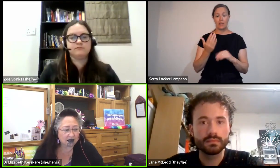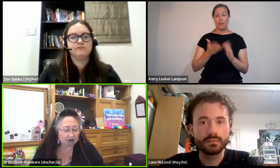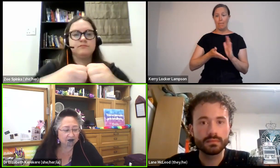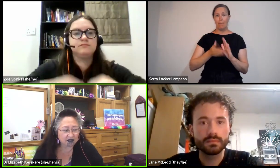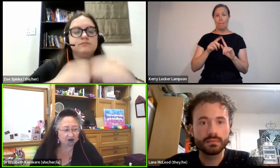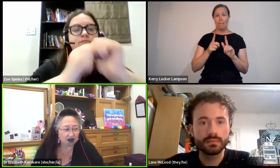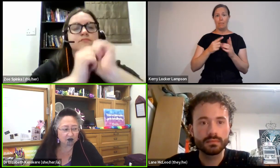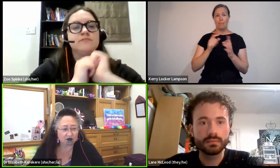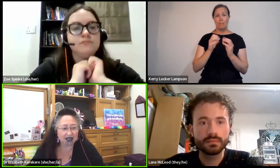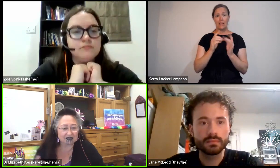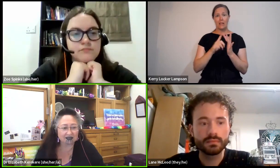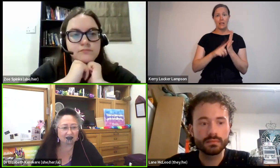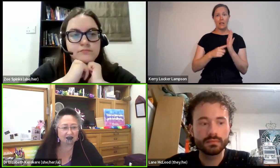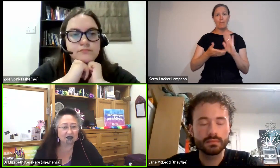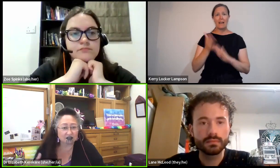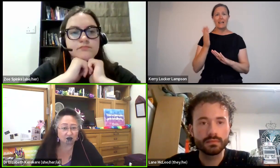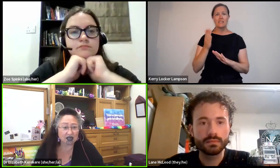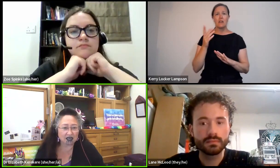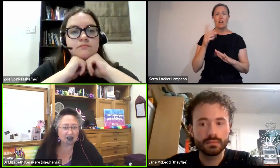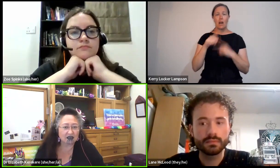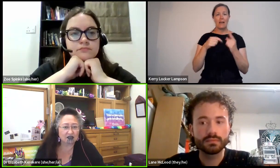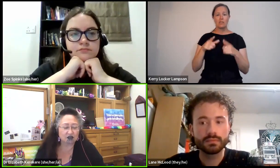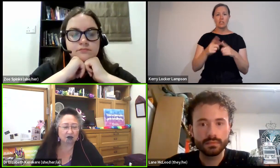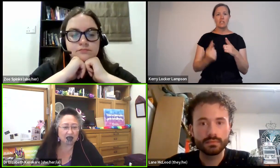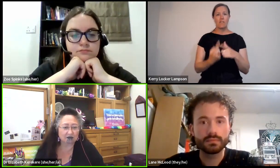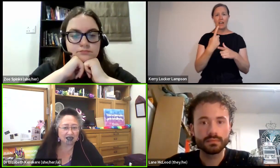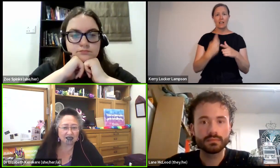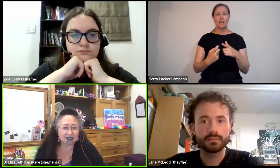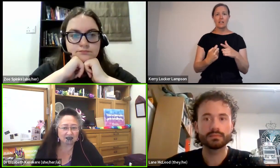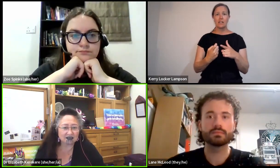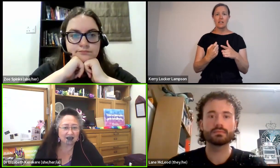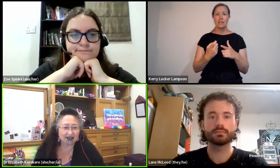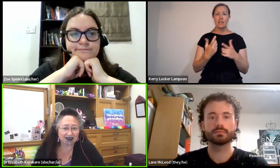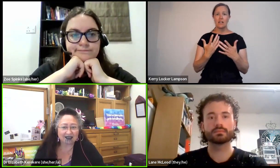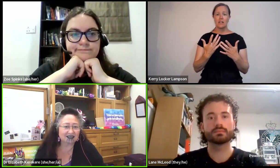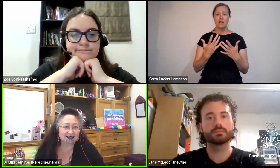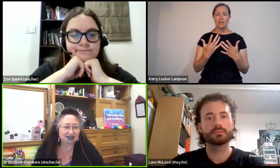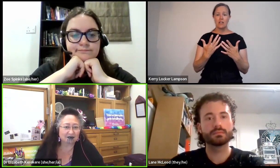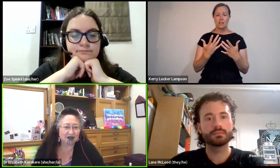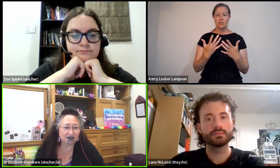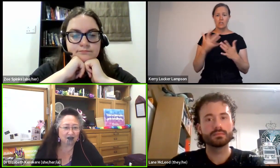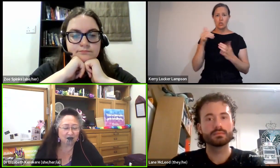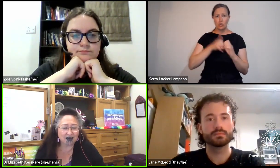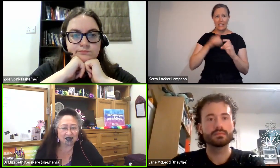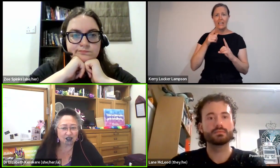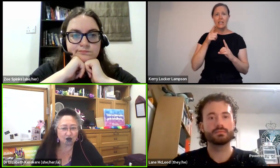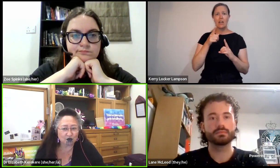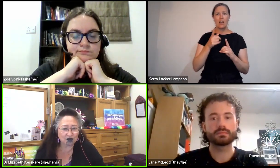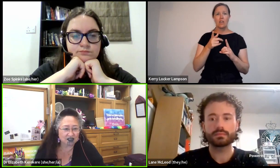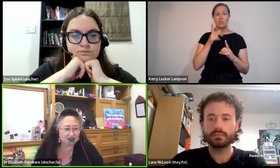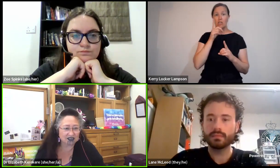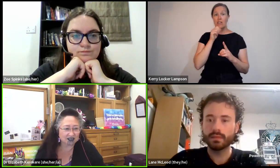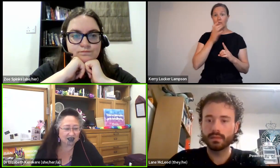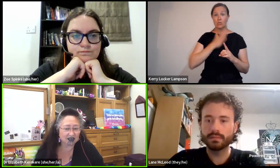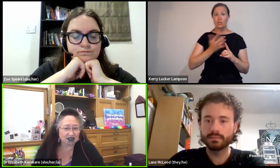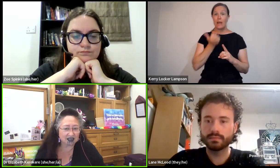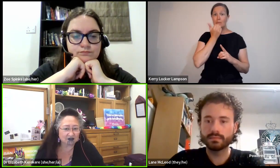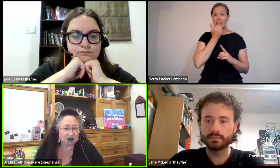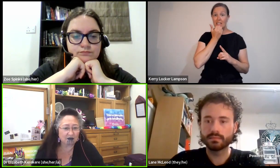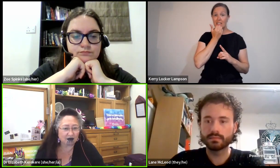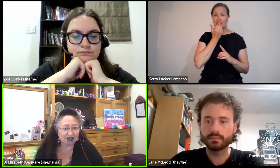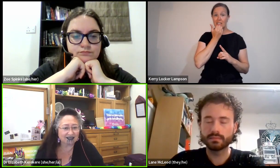allows cervical cancer screening to be updated, that in the system, unless you were